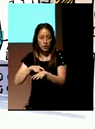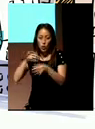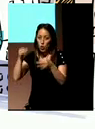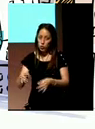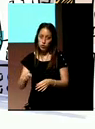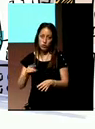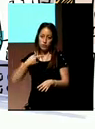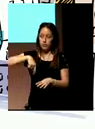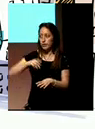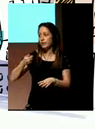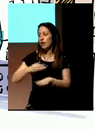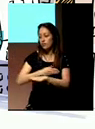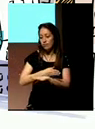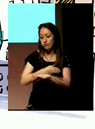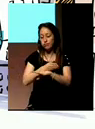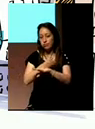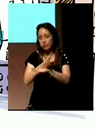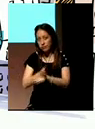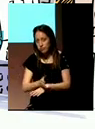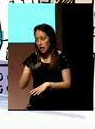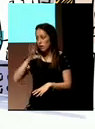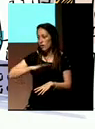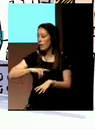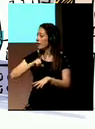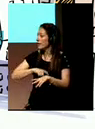there will be a discussion afterwards.